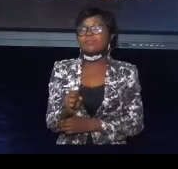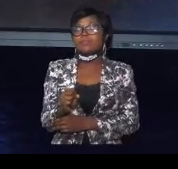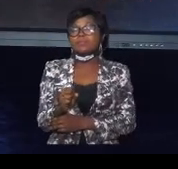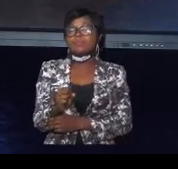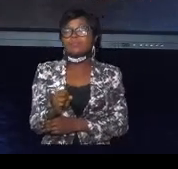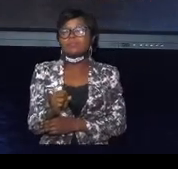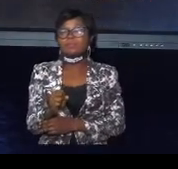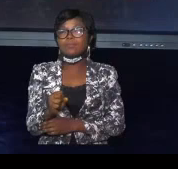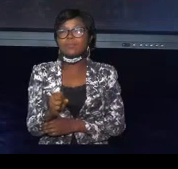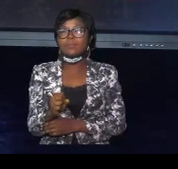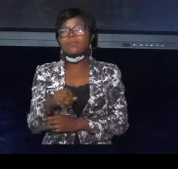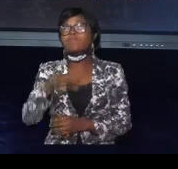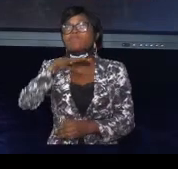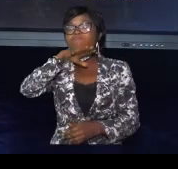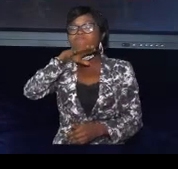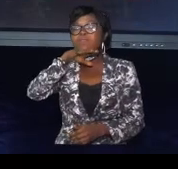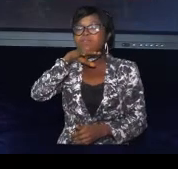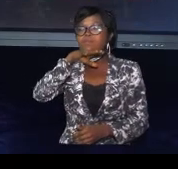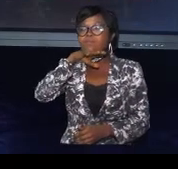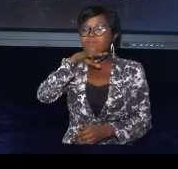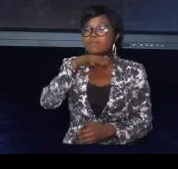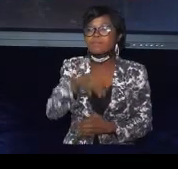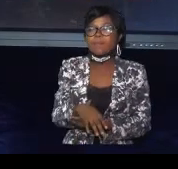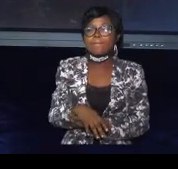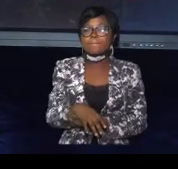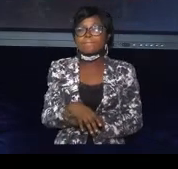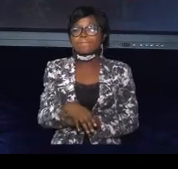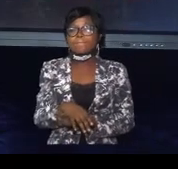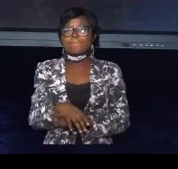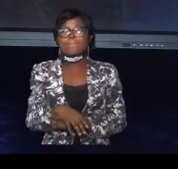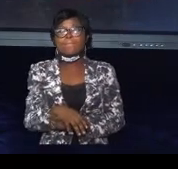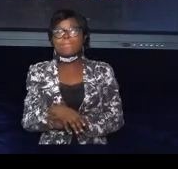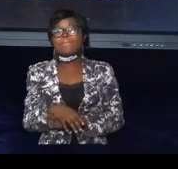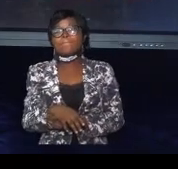scampers. This is a pig.